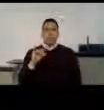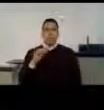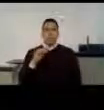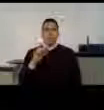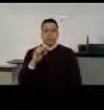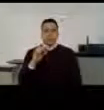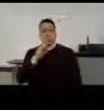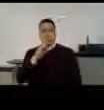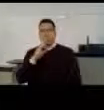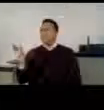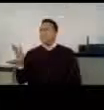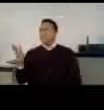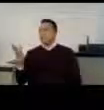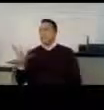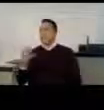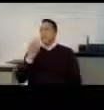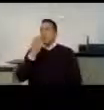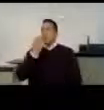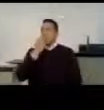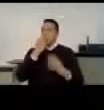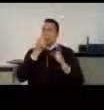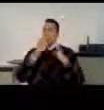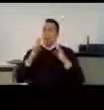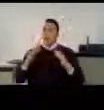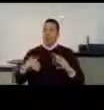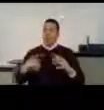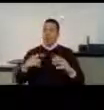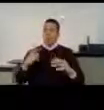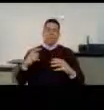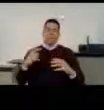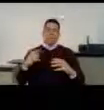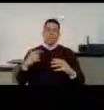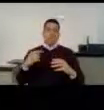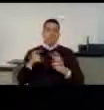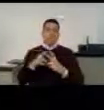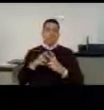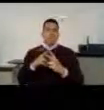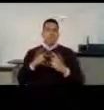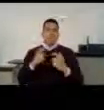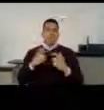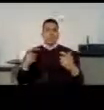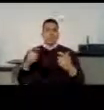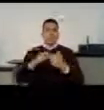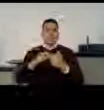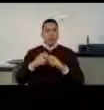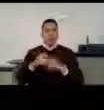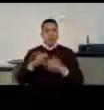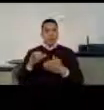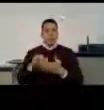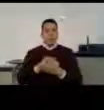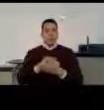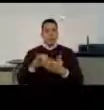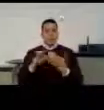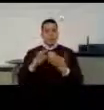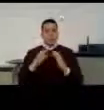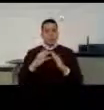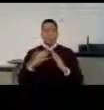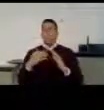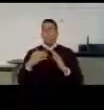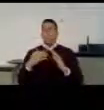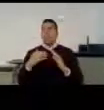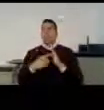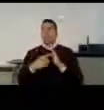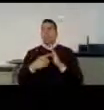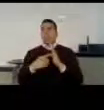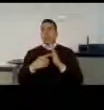food, housing, those are all issues here in New York City. And in different communities, there are community gardens. And